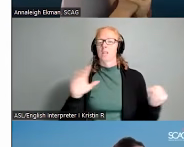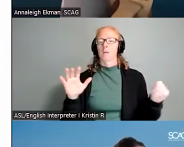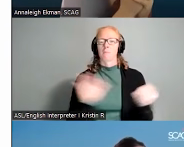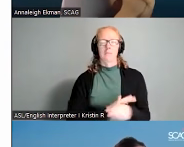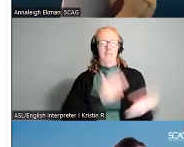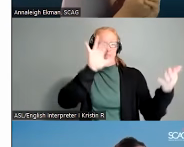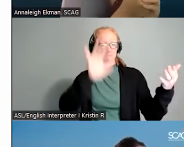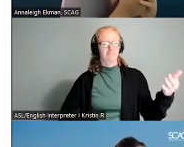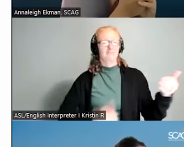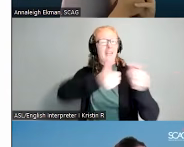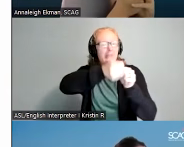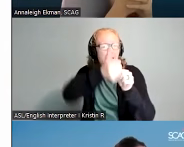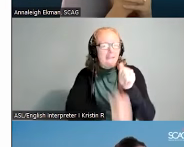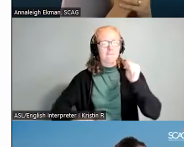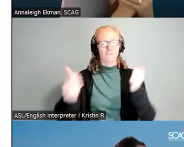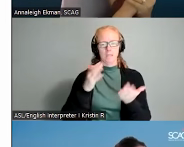we've received,